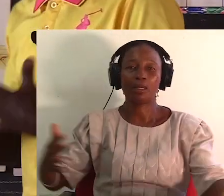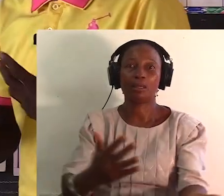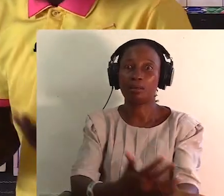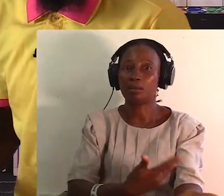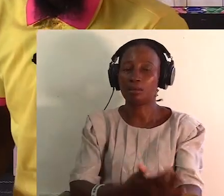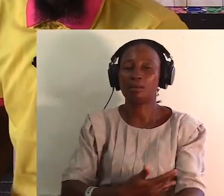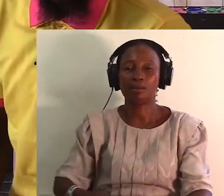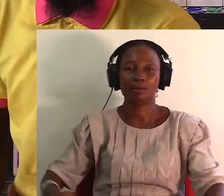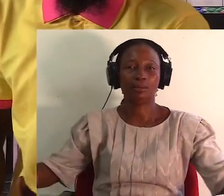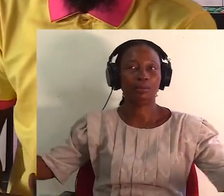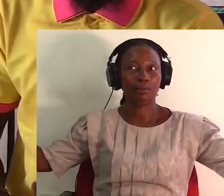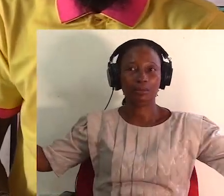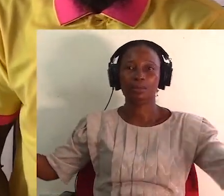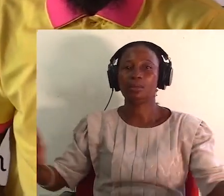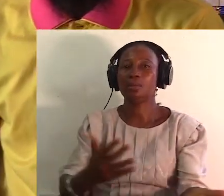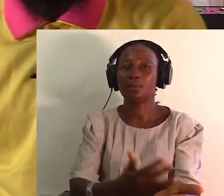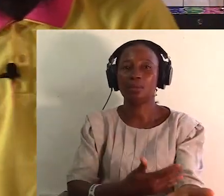a fish.